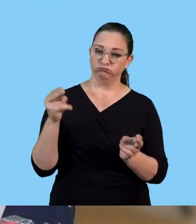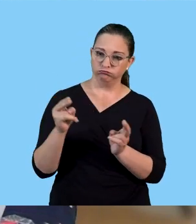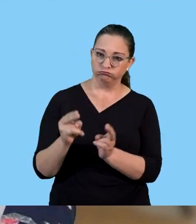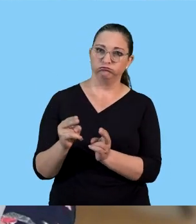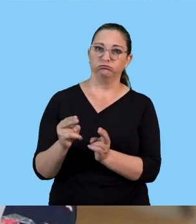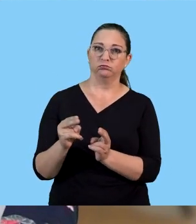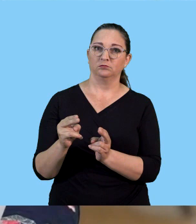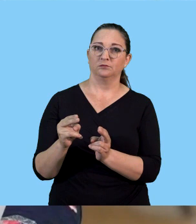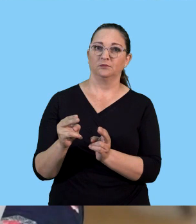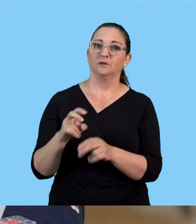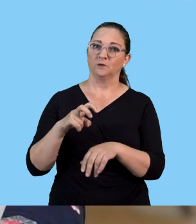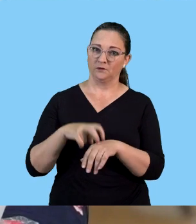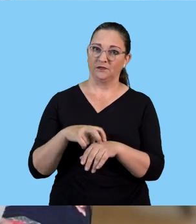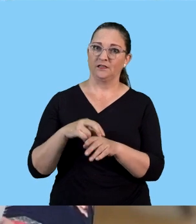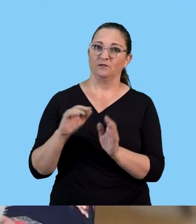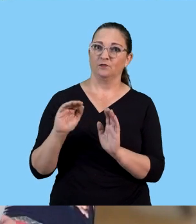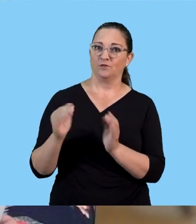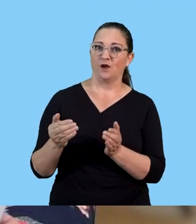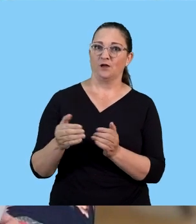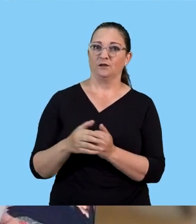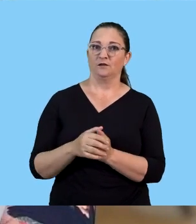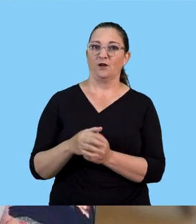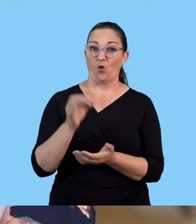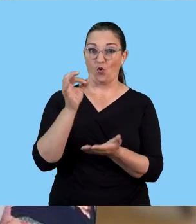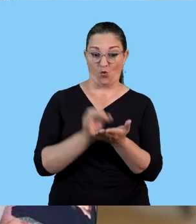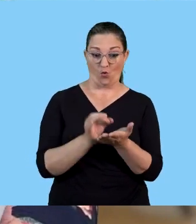is rounded to the nearest